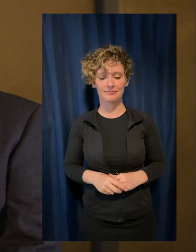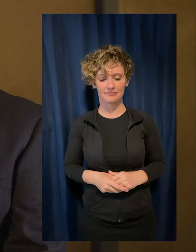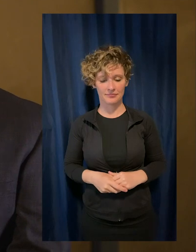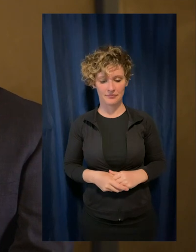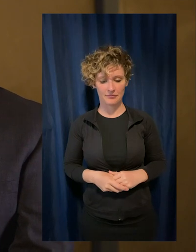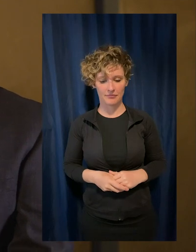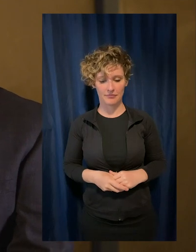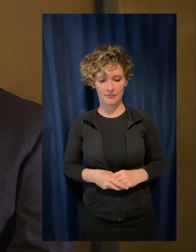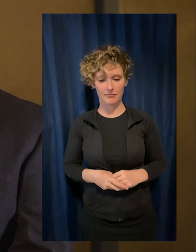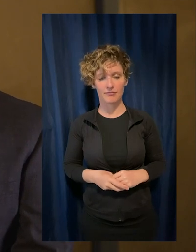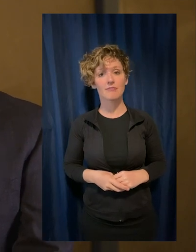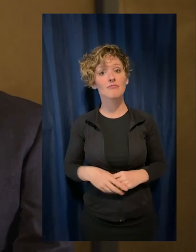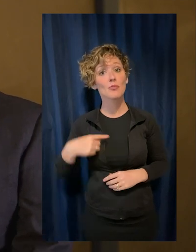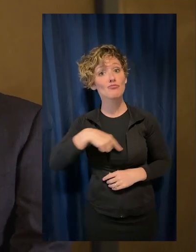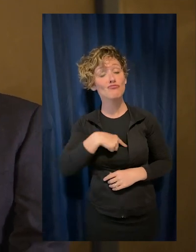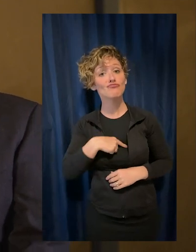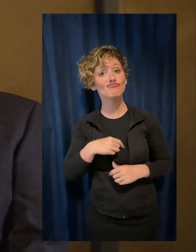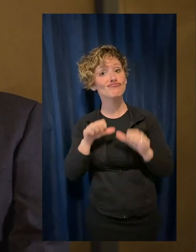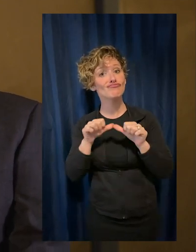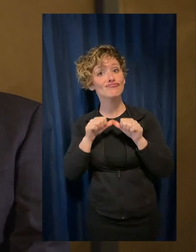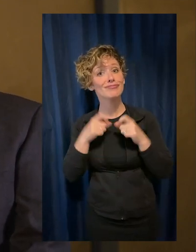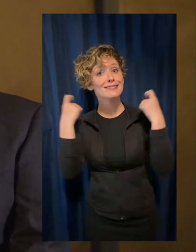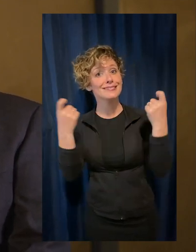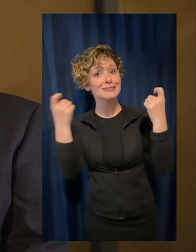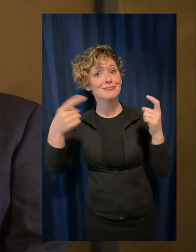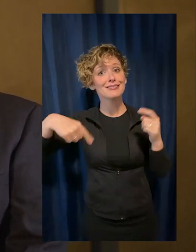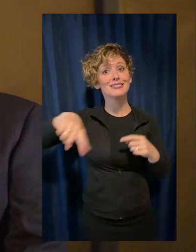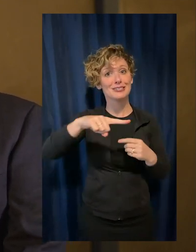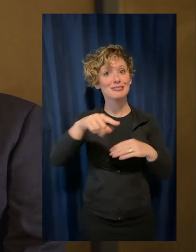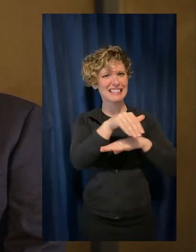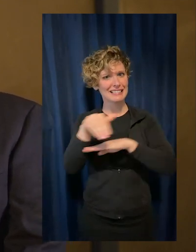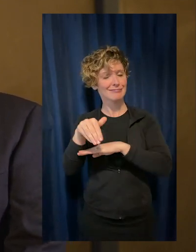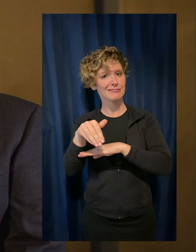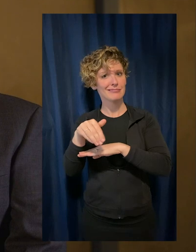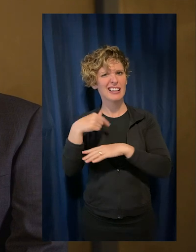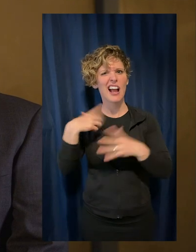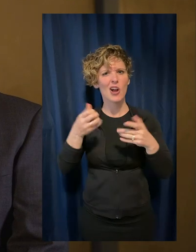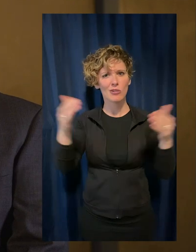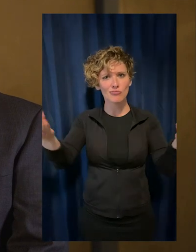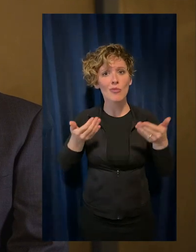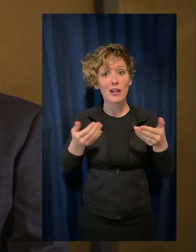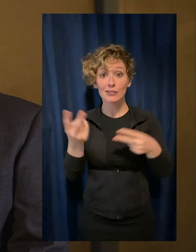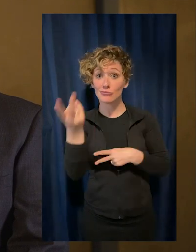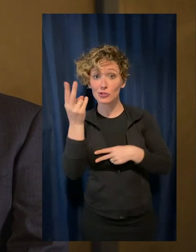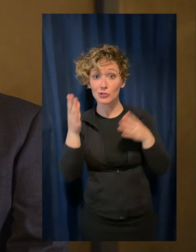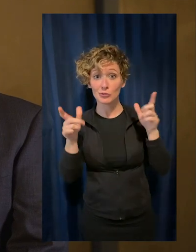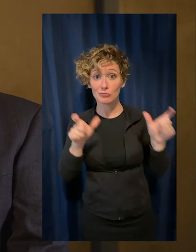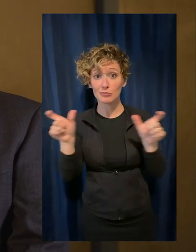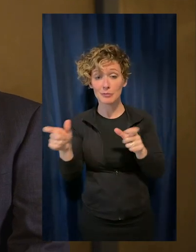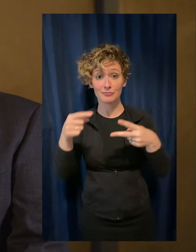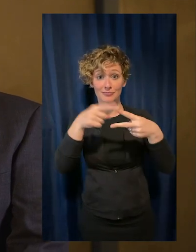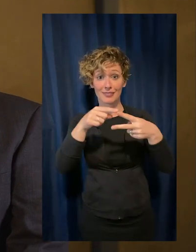As we continue to celebrate you this evening, please join me in welcoming both our senior class president and class of 2020